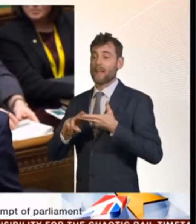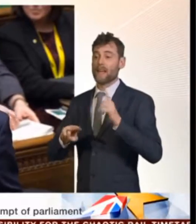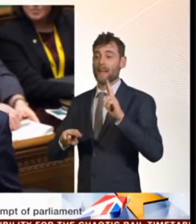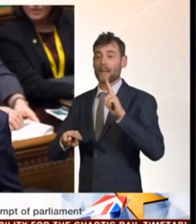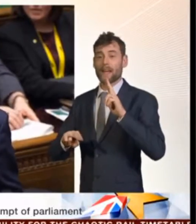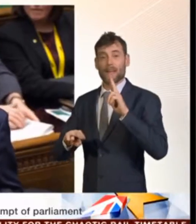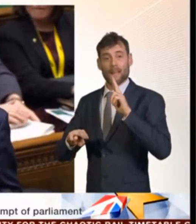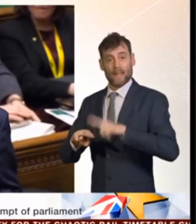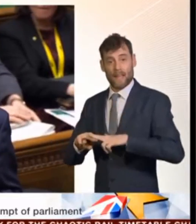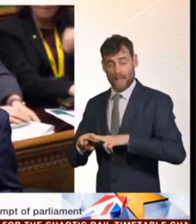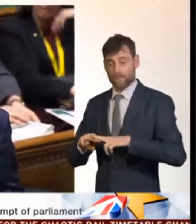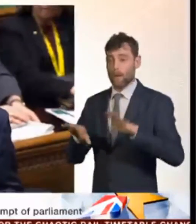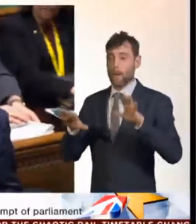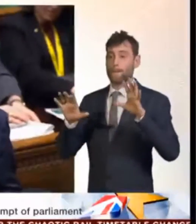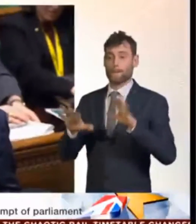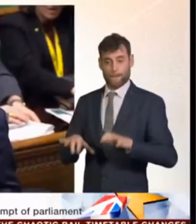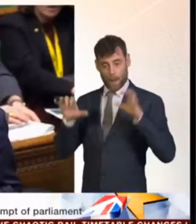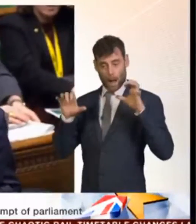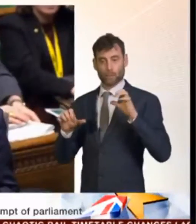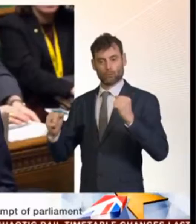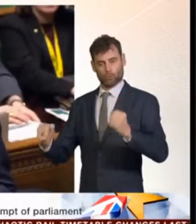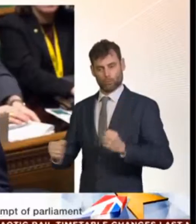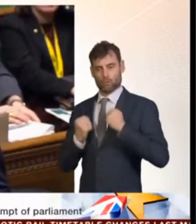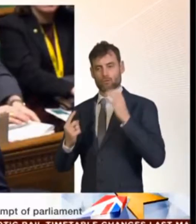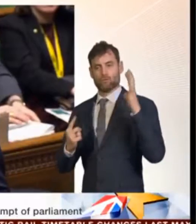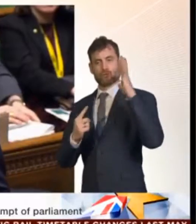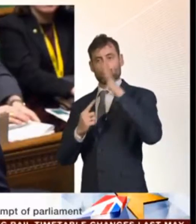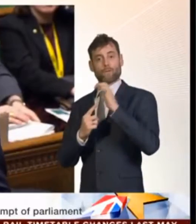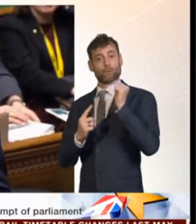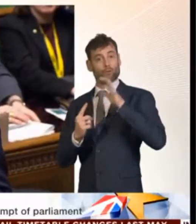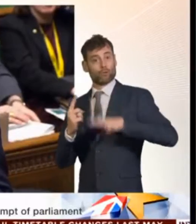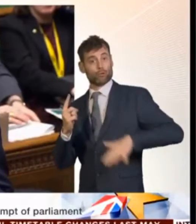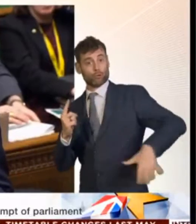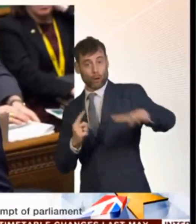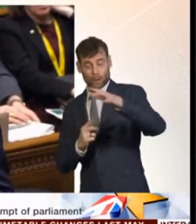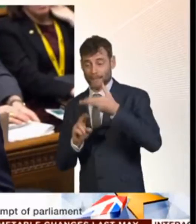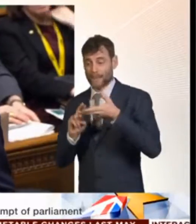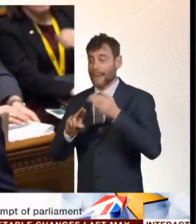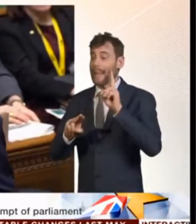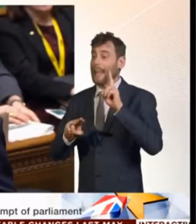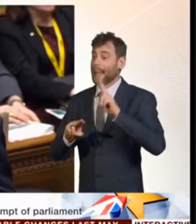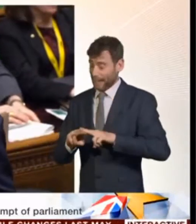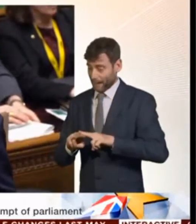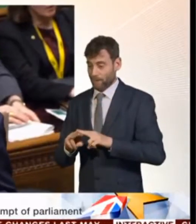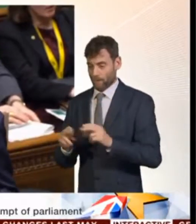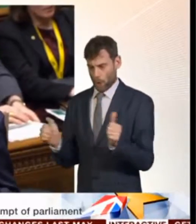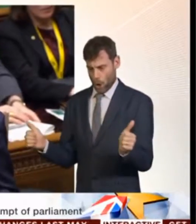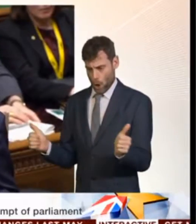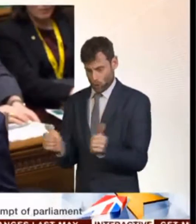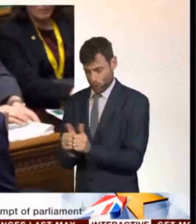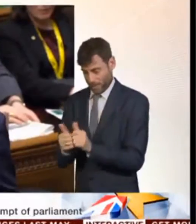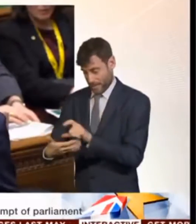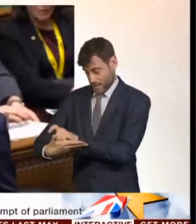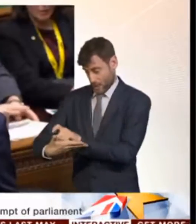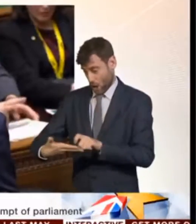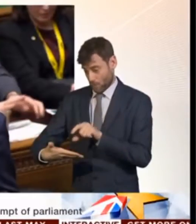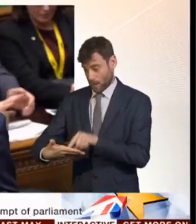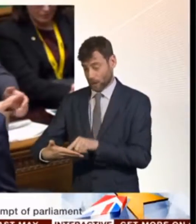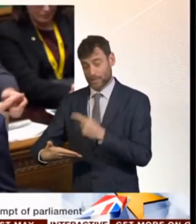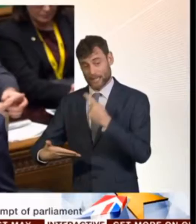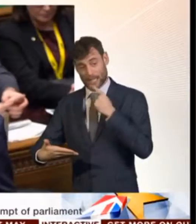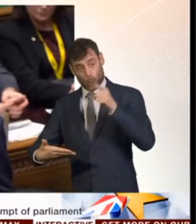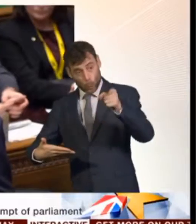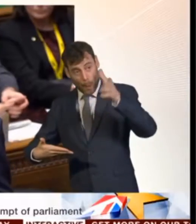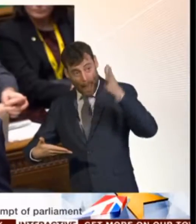represents the sovereign people of Scotland gives a binding direction to the elected government of Scotland, the elected government of Scotland